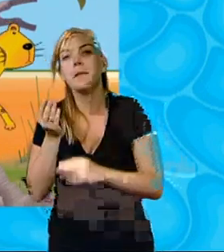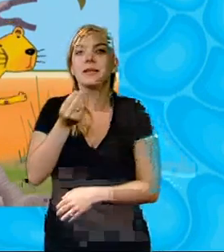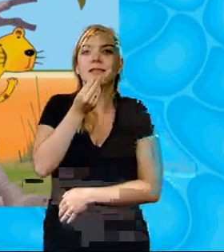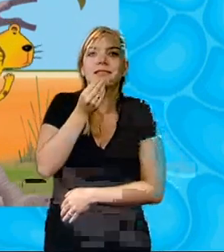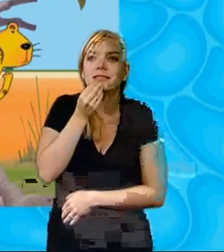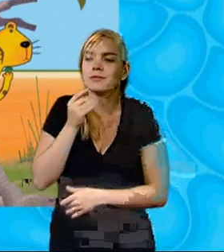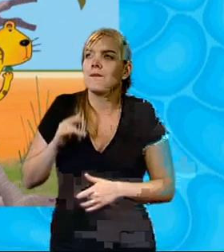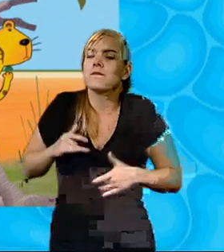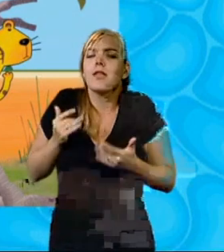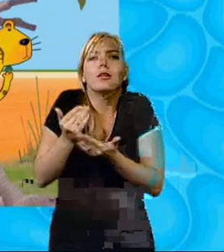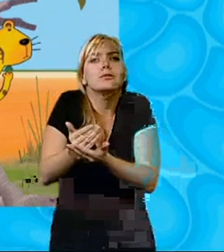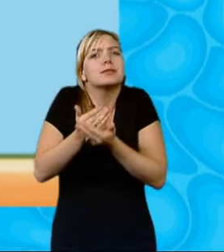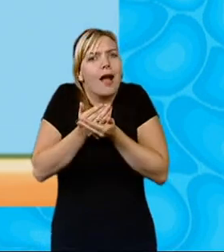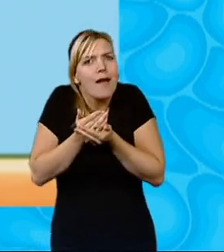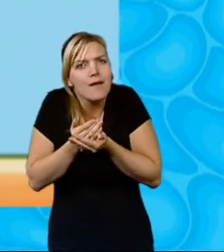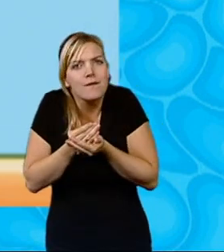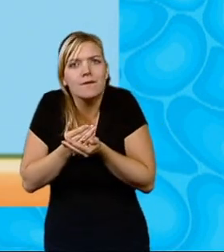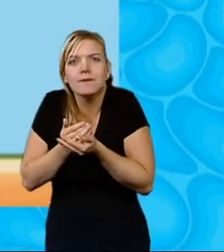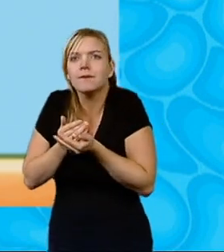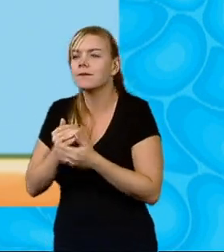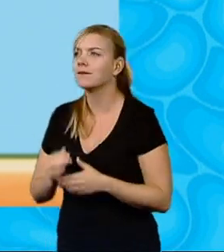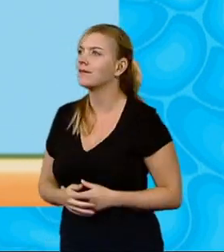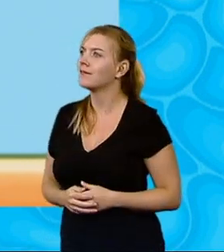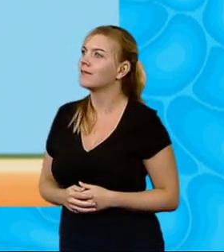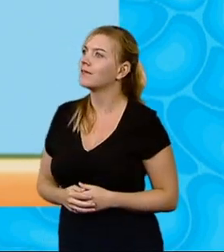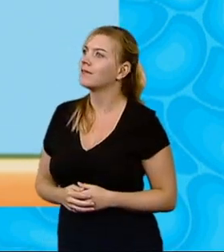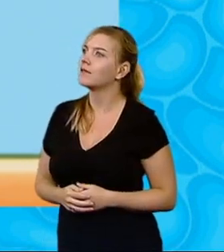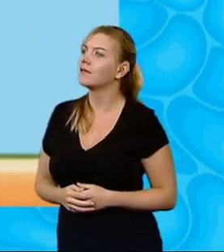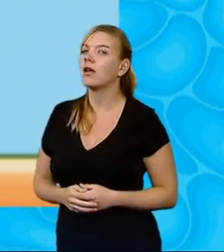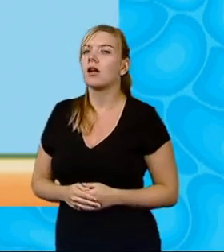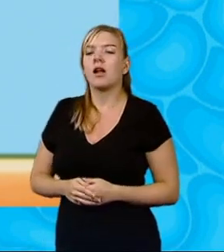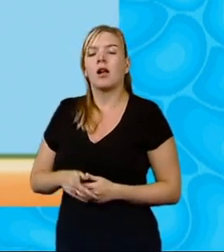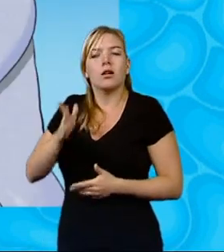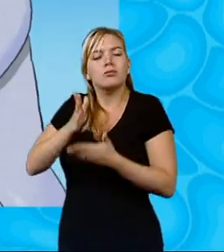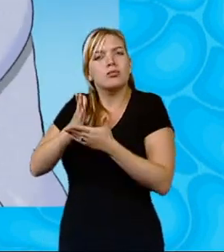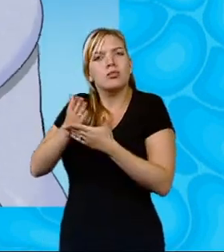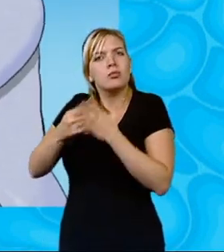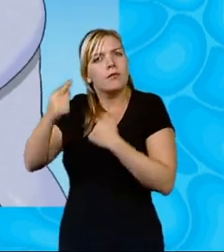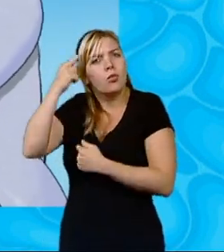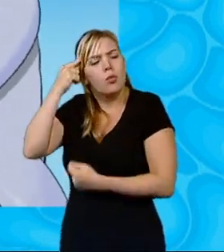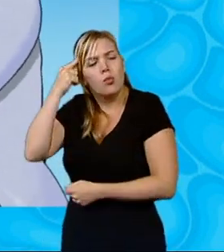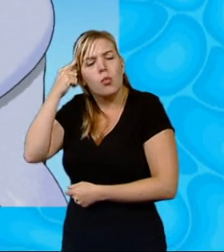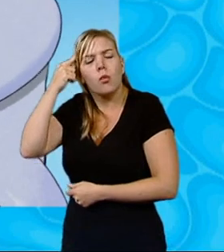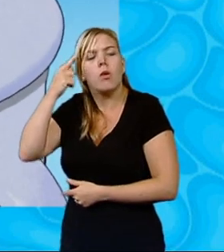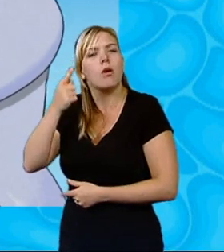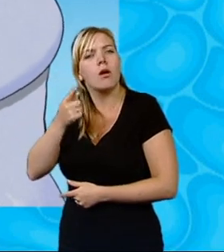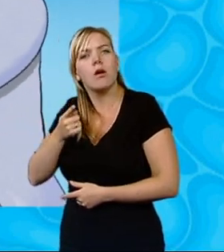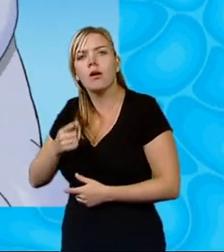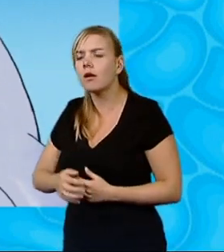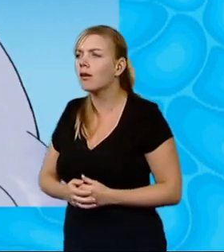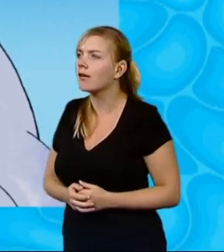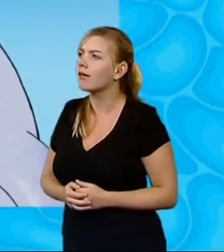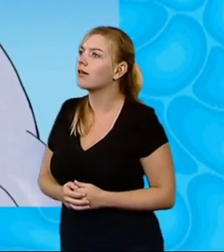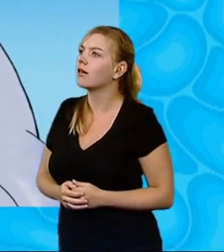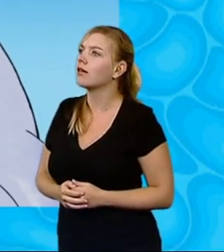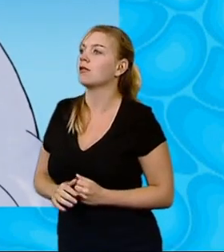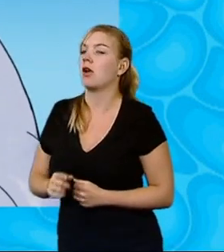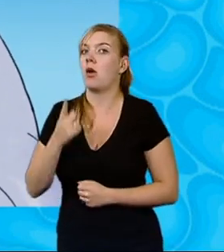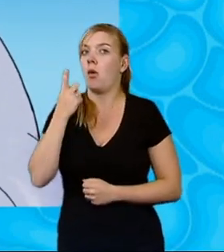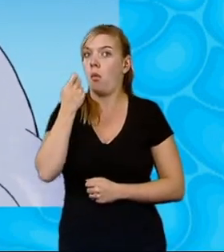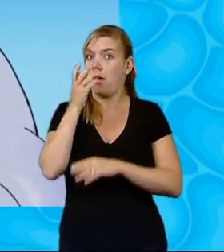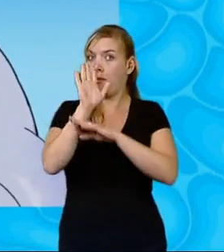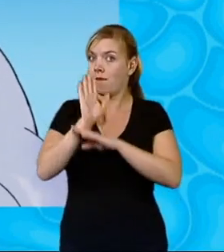where we always feel safe. Yeah, I never thought of it that way. Okay, well, we've got one more movie,